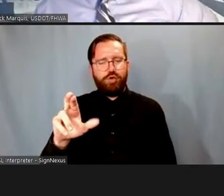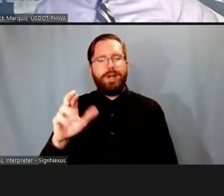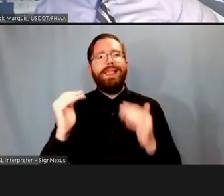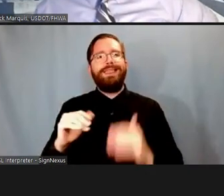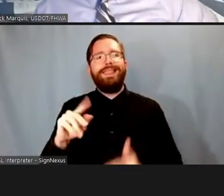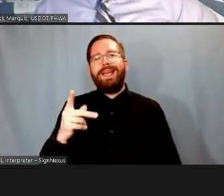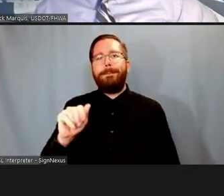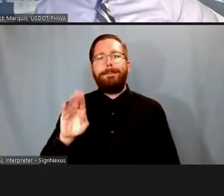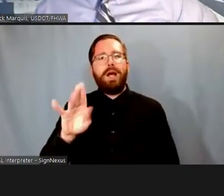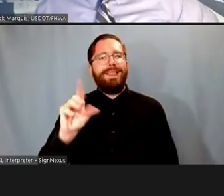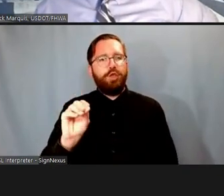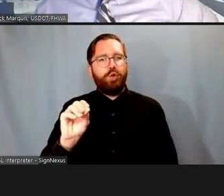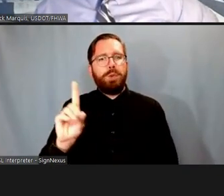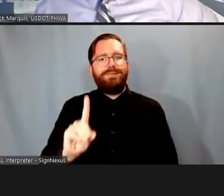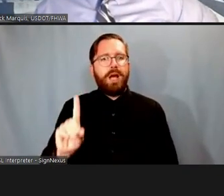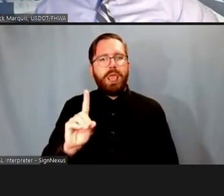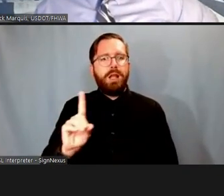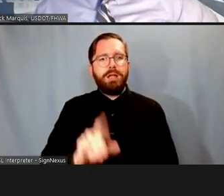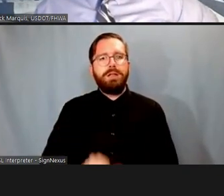zavallos